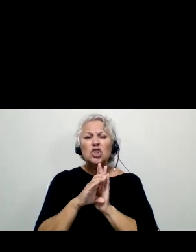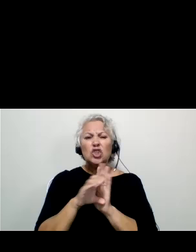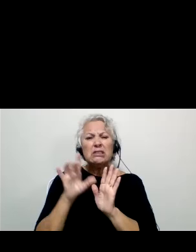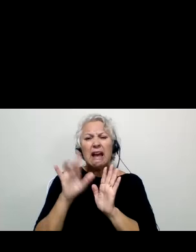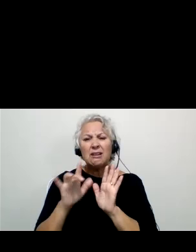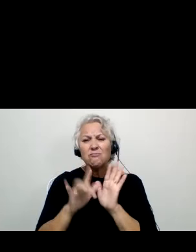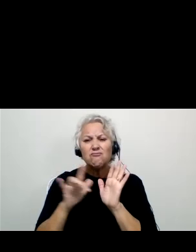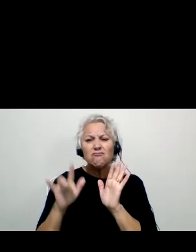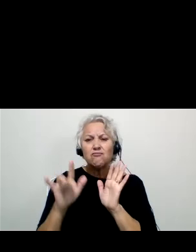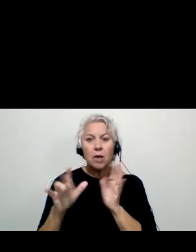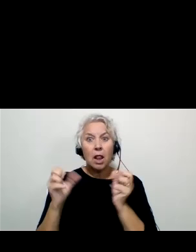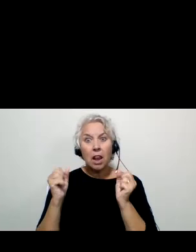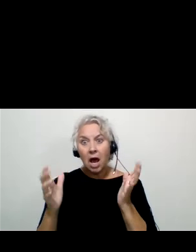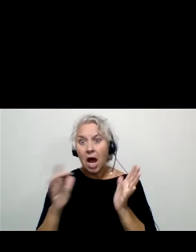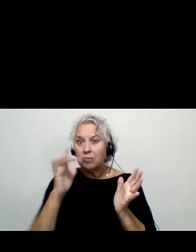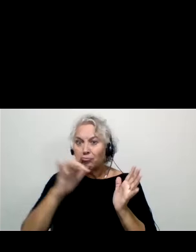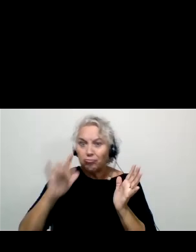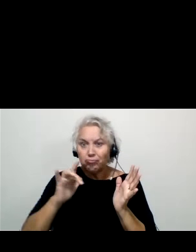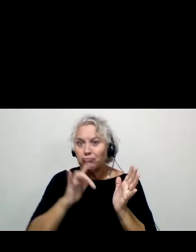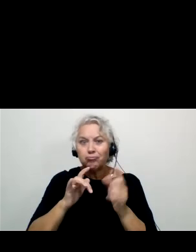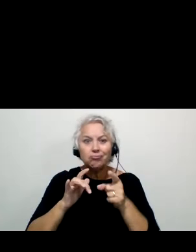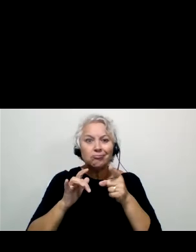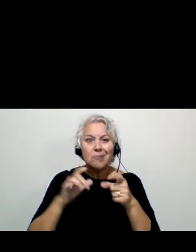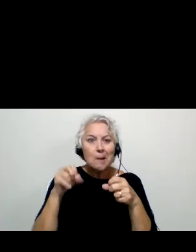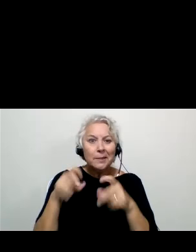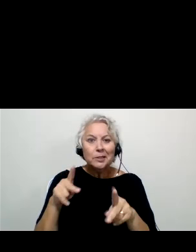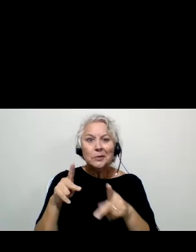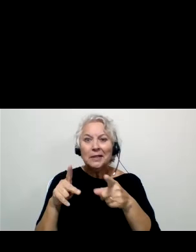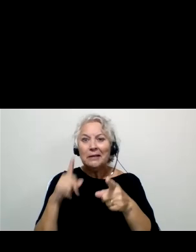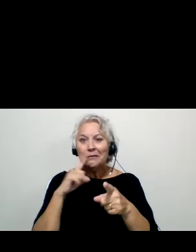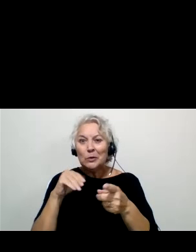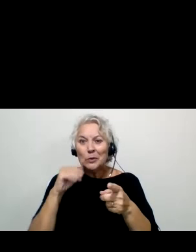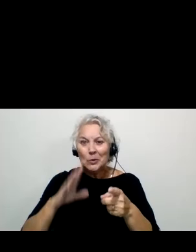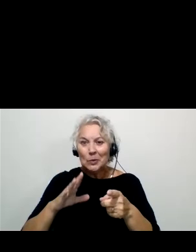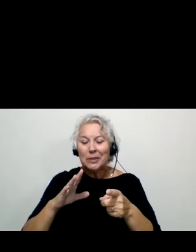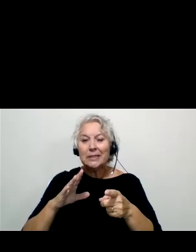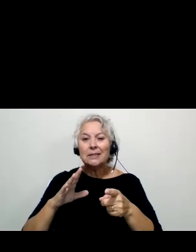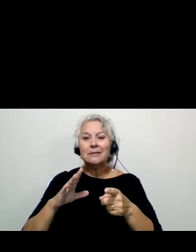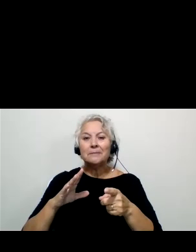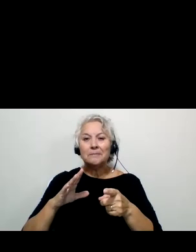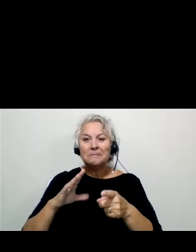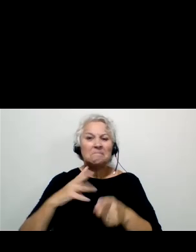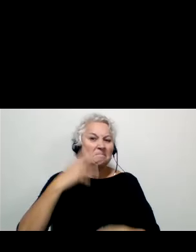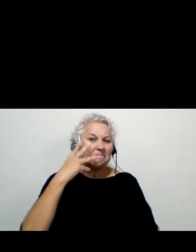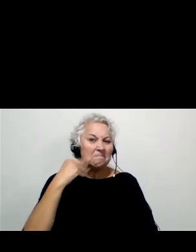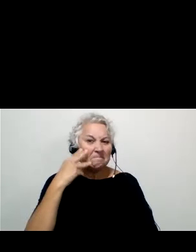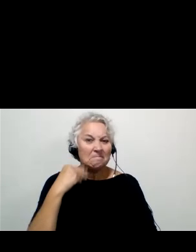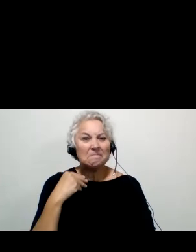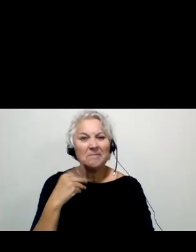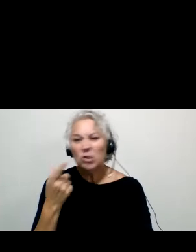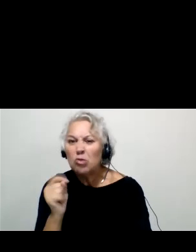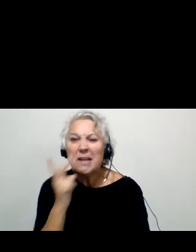press. Lots and lots of different opportunities for students to experiment with